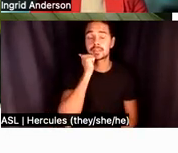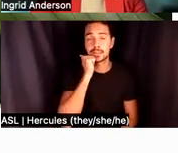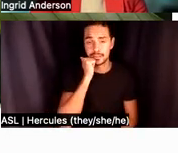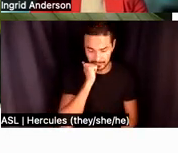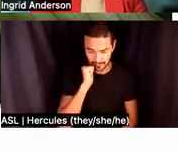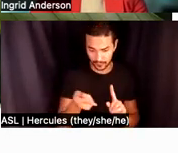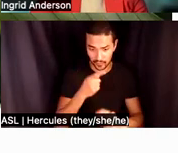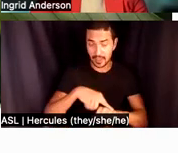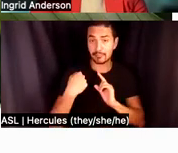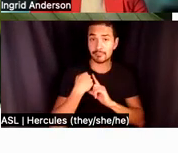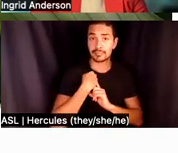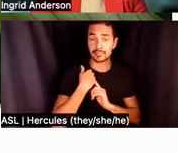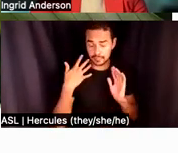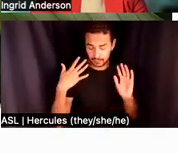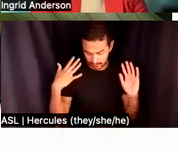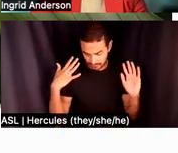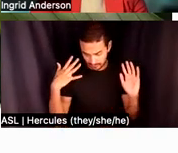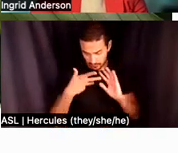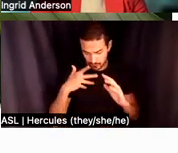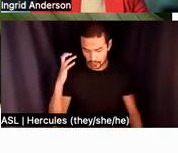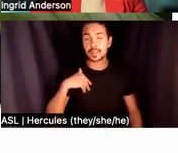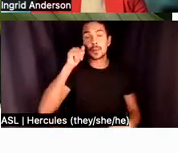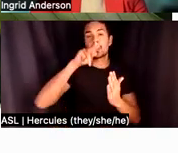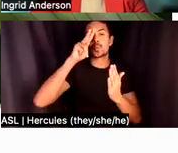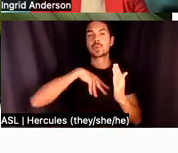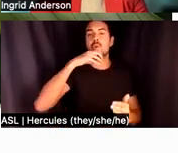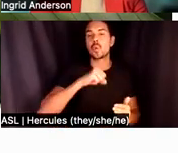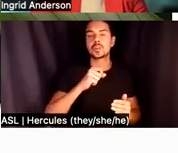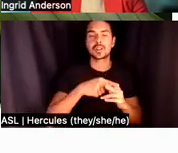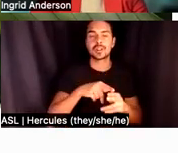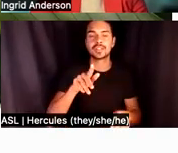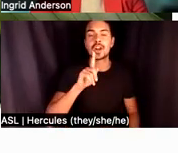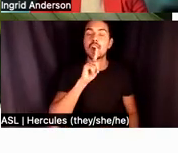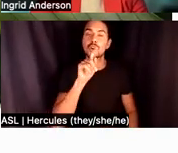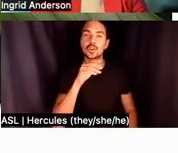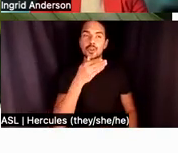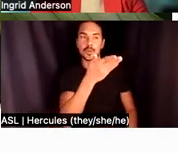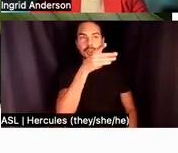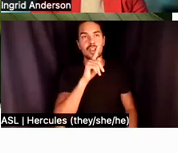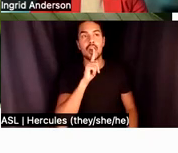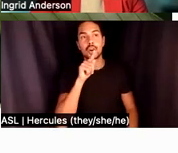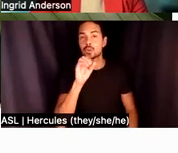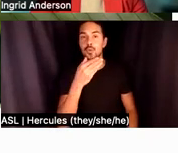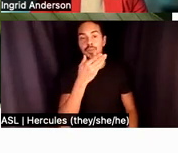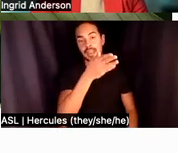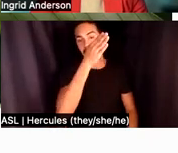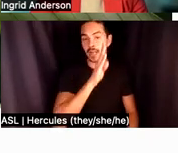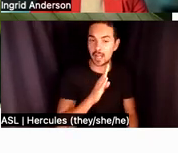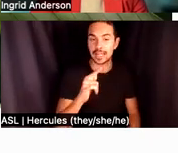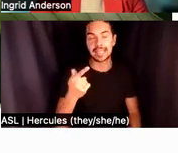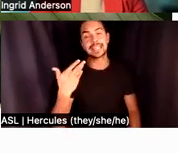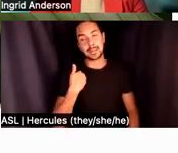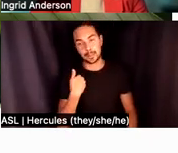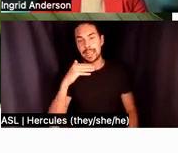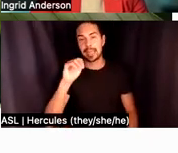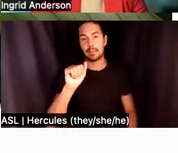because I remember reading in an old copy of like, "Are you there, God? It's me, Margaret." And they're talking about like menstrual belts. And I'm like, what